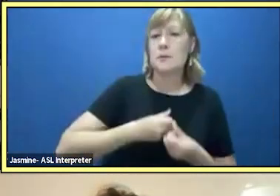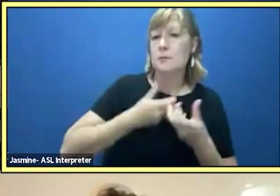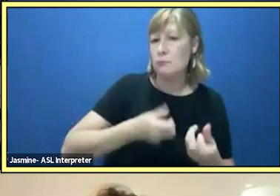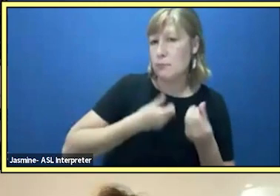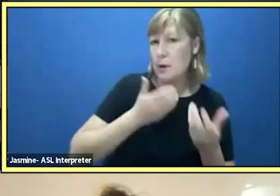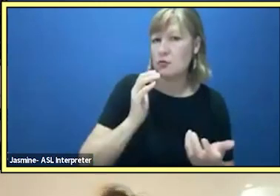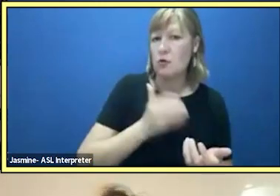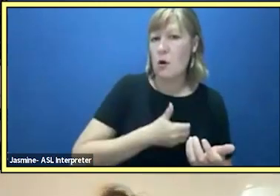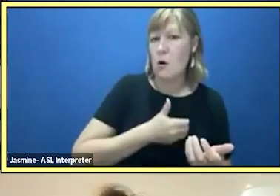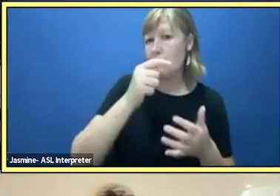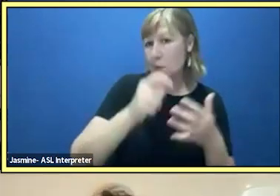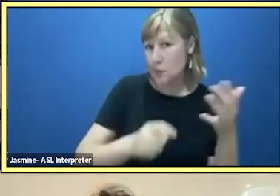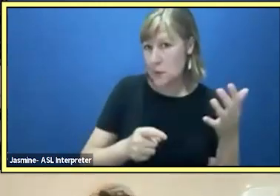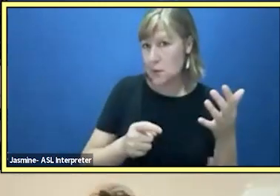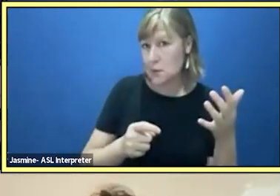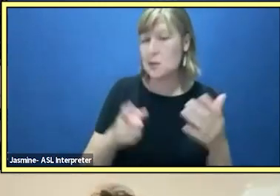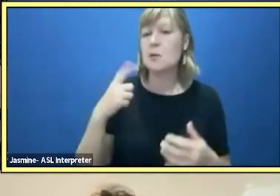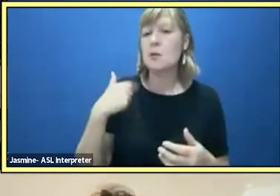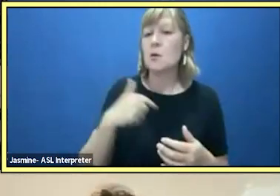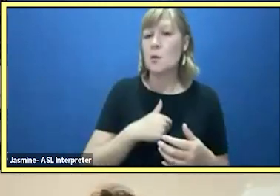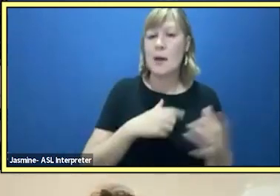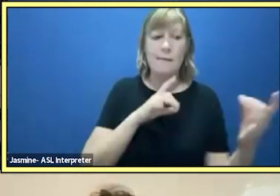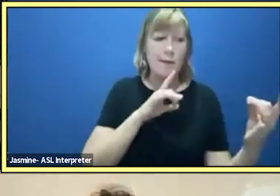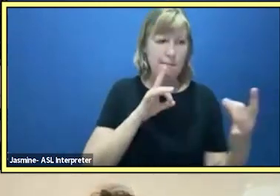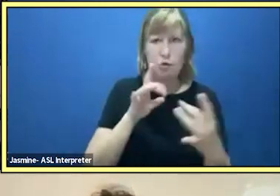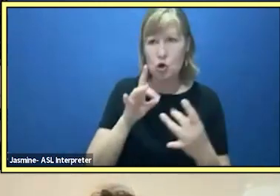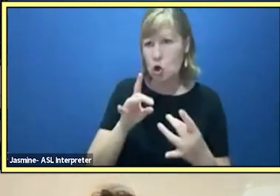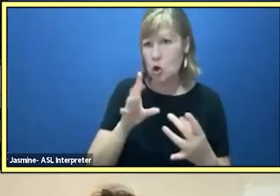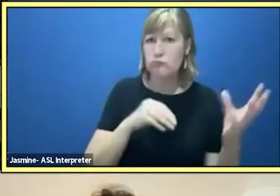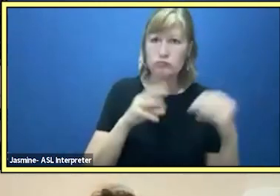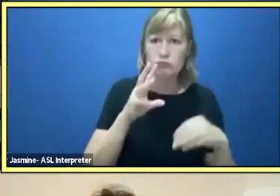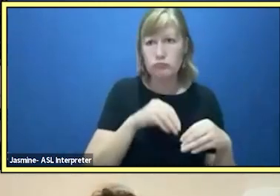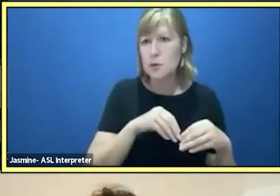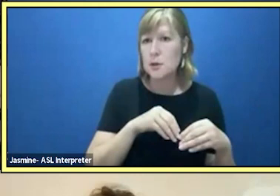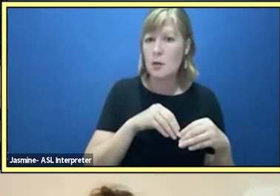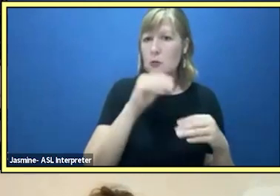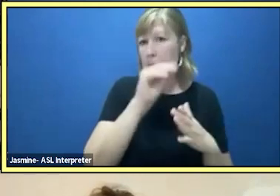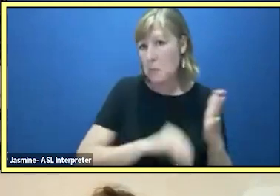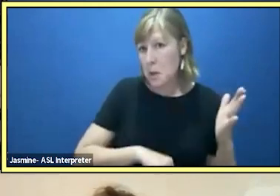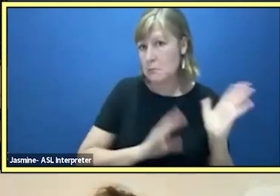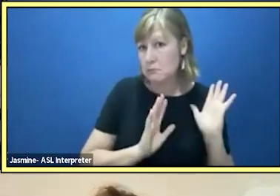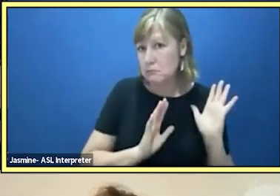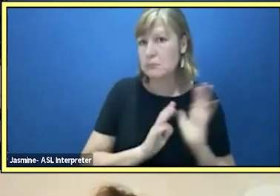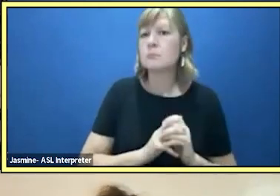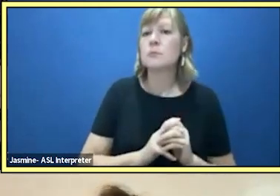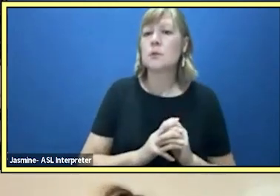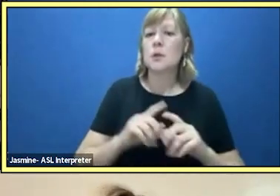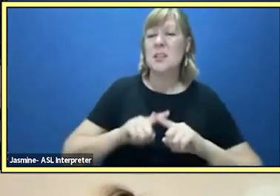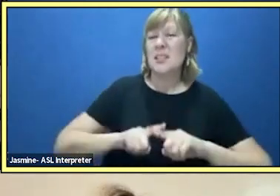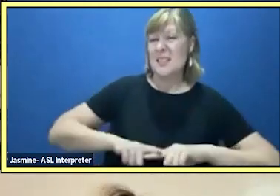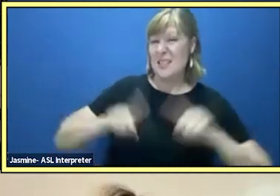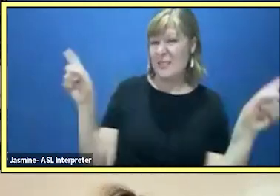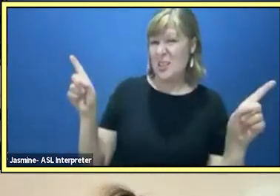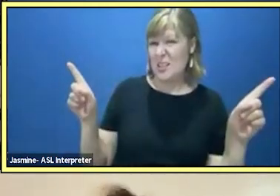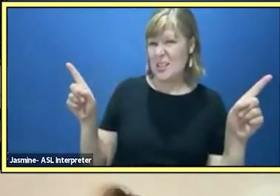have input from everyone, and we put that all together. Is the difference here now, instead of a plan writer, we got a